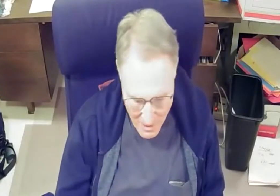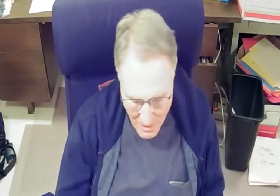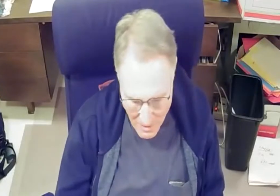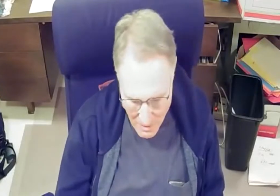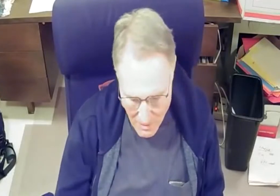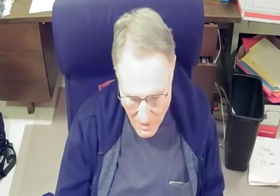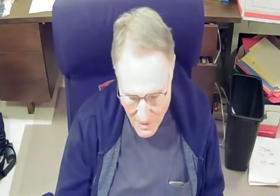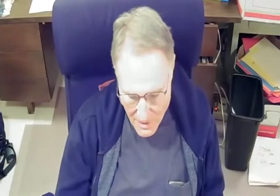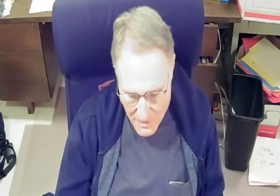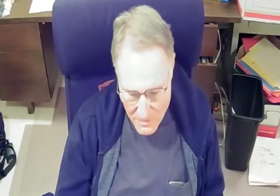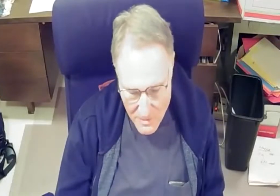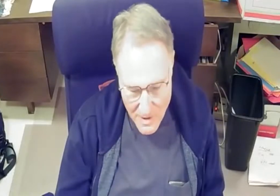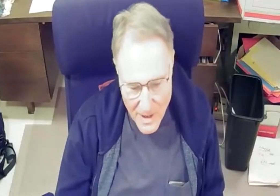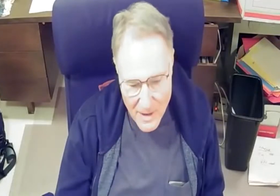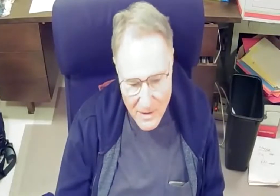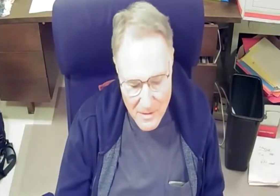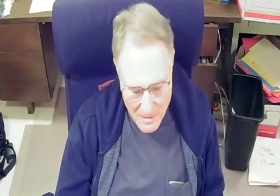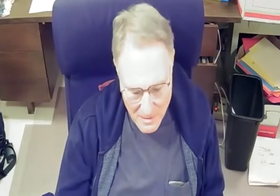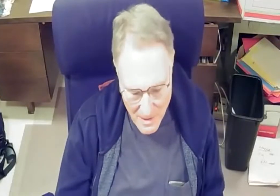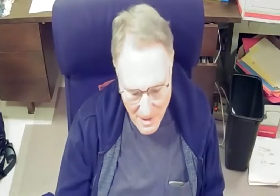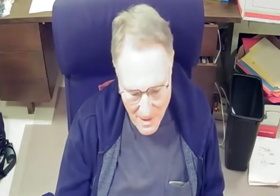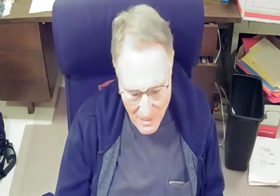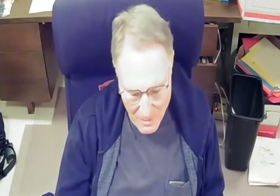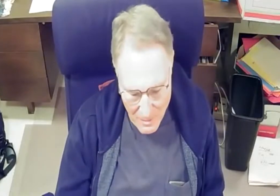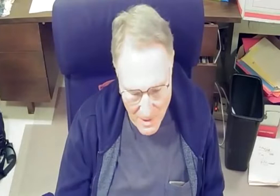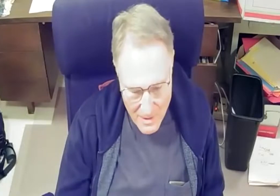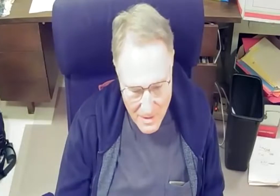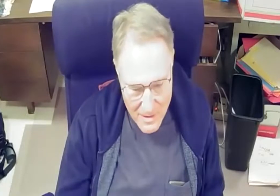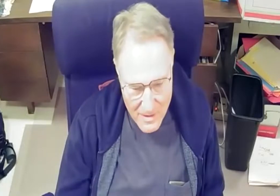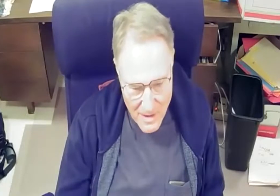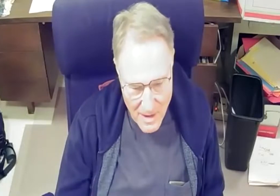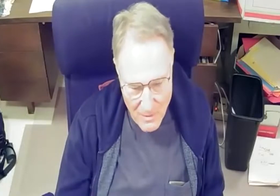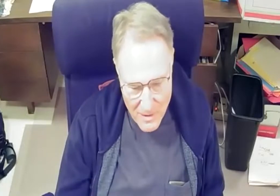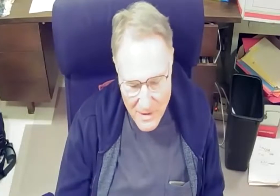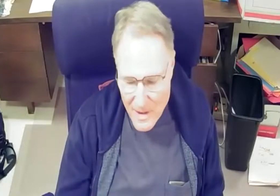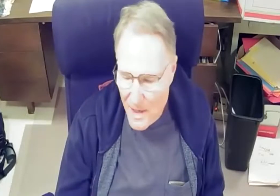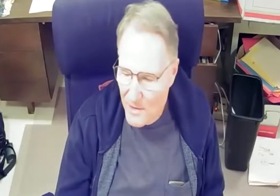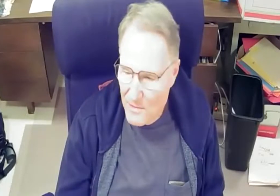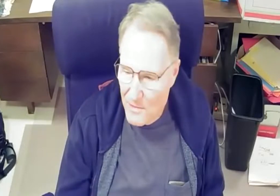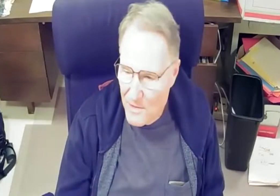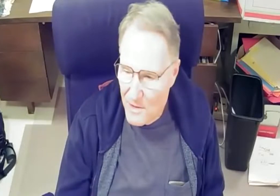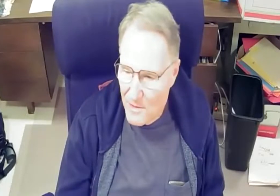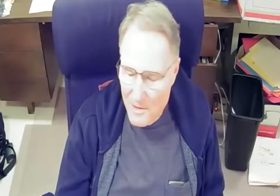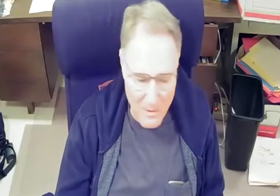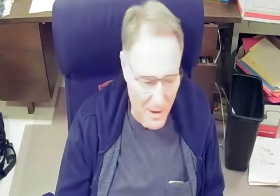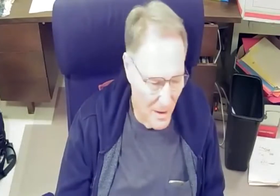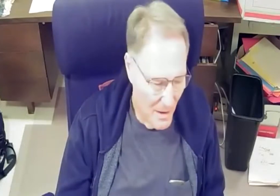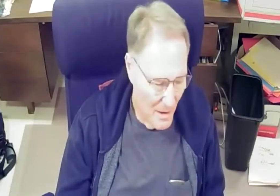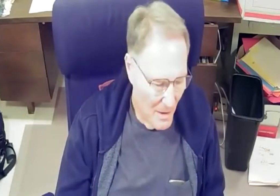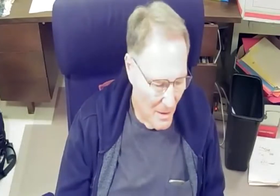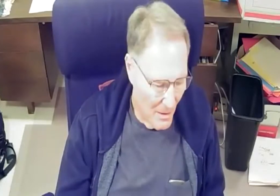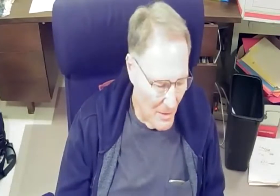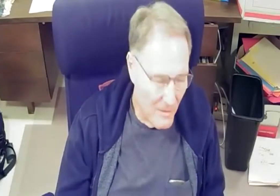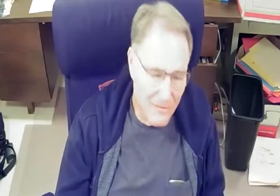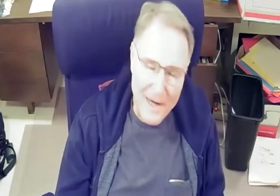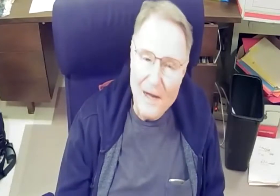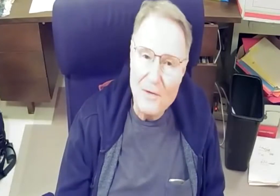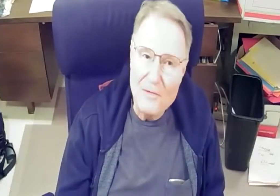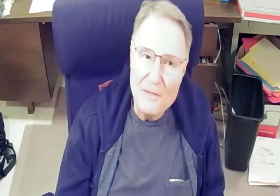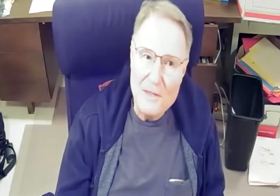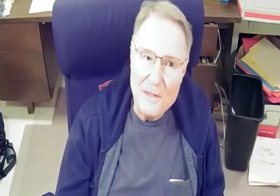oil, coal, and natural gas. So what is the county doing, and what are